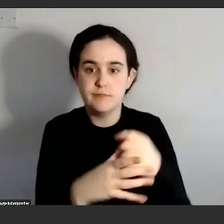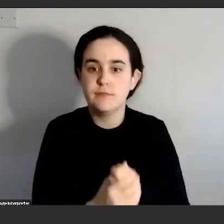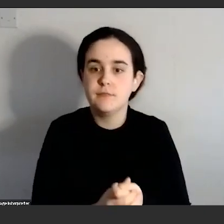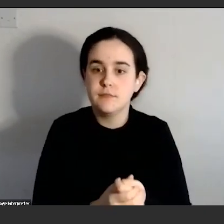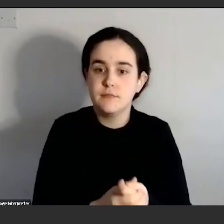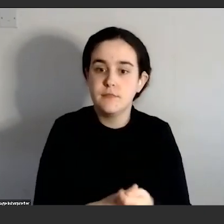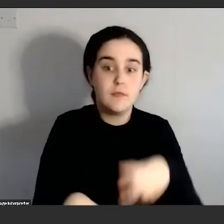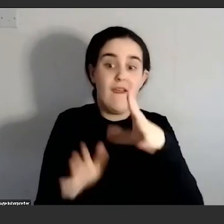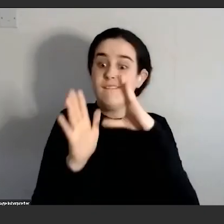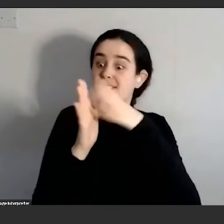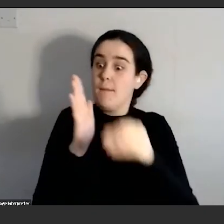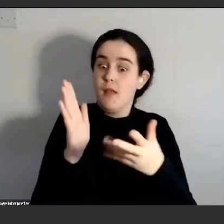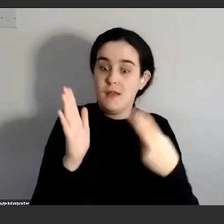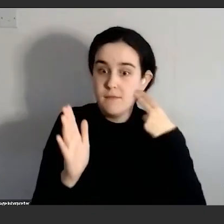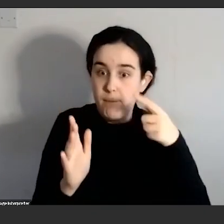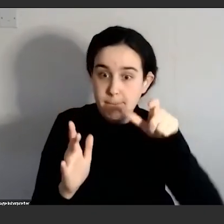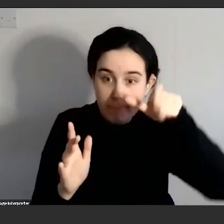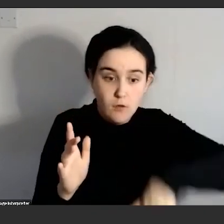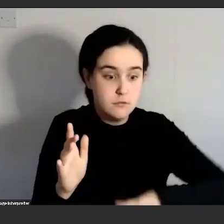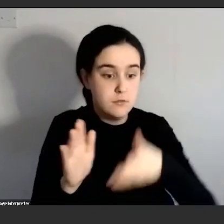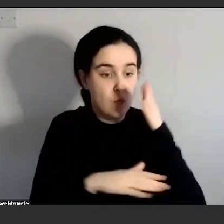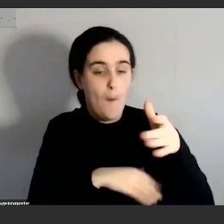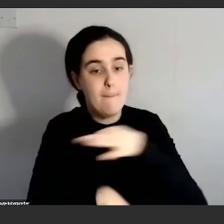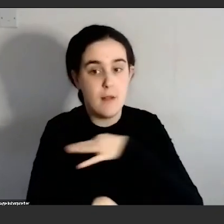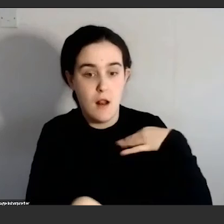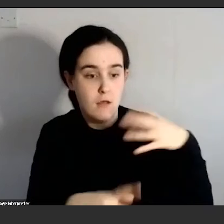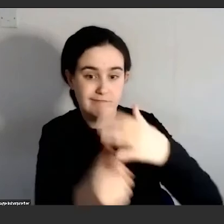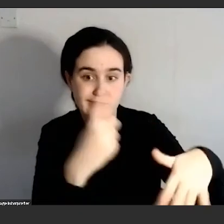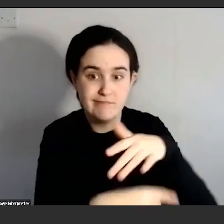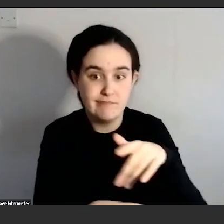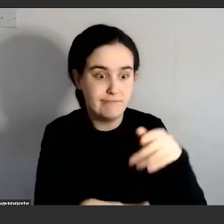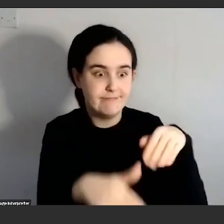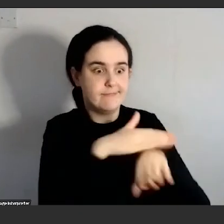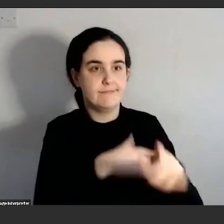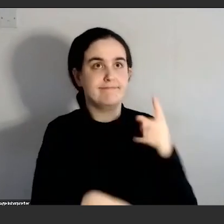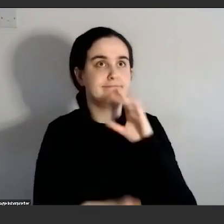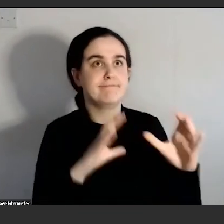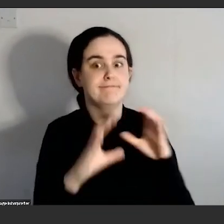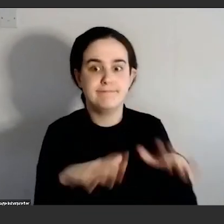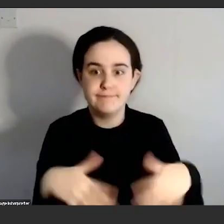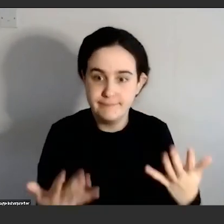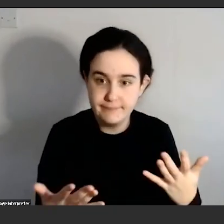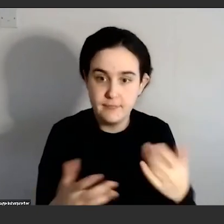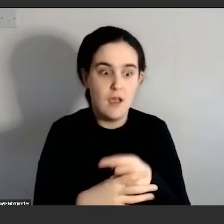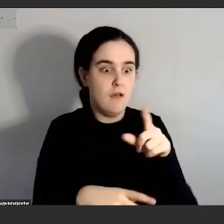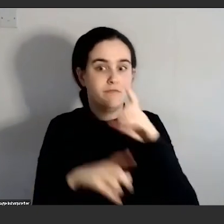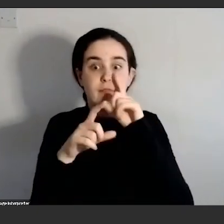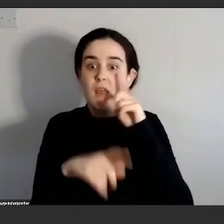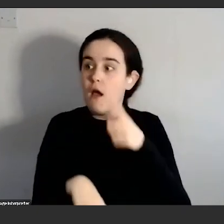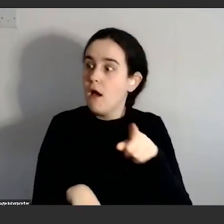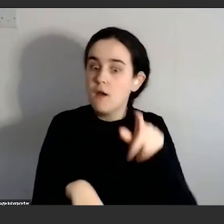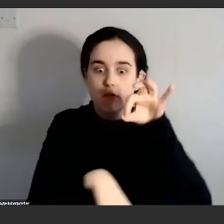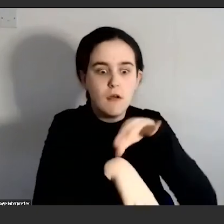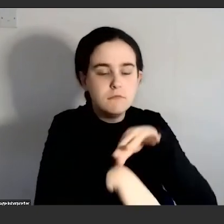can be the equalizer here if we do it right. One last thing I want to ask you for, Jenny,